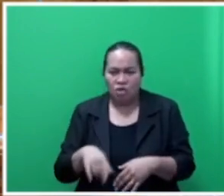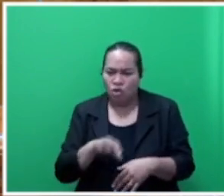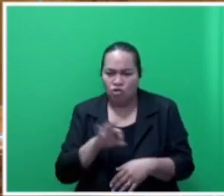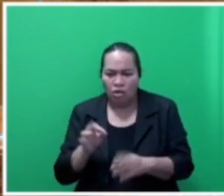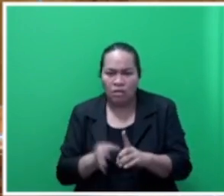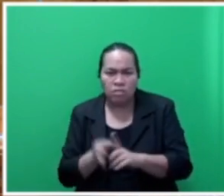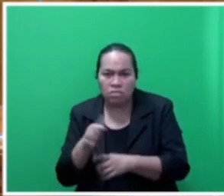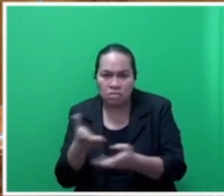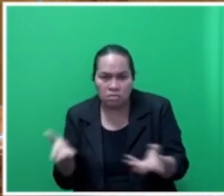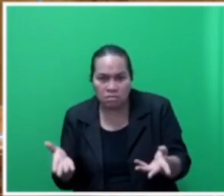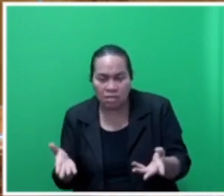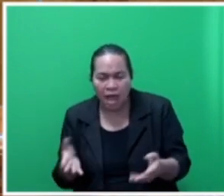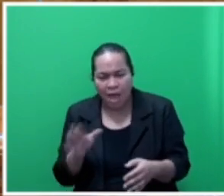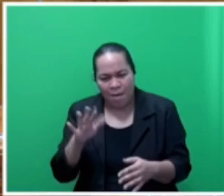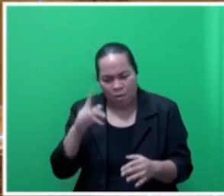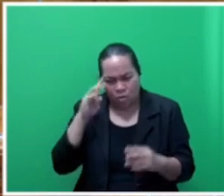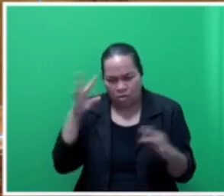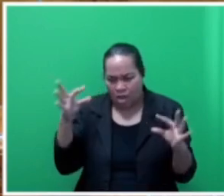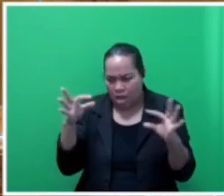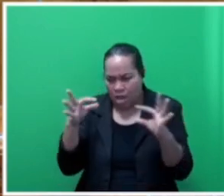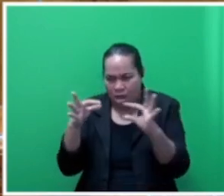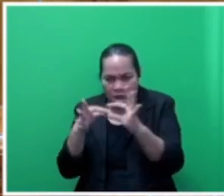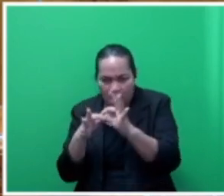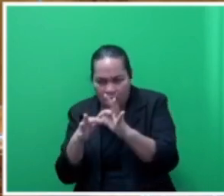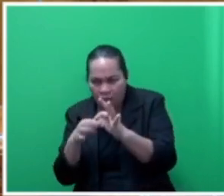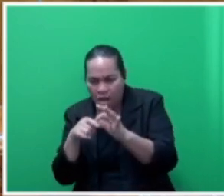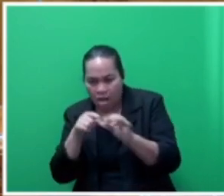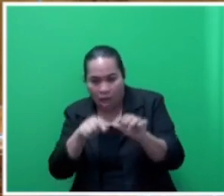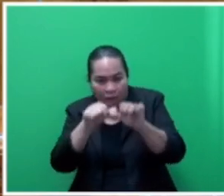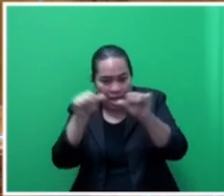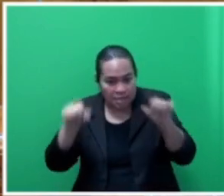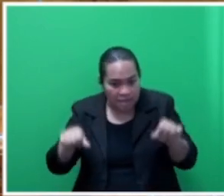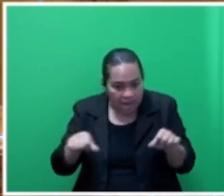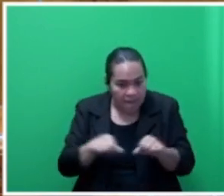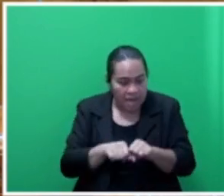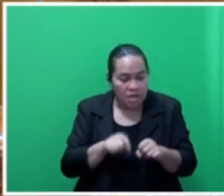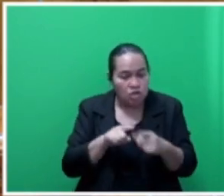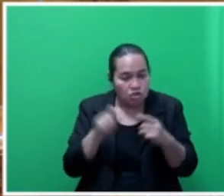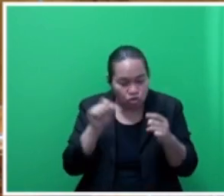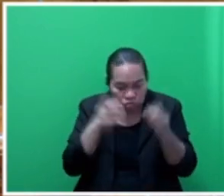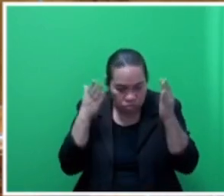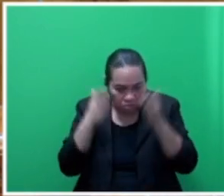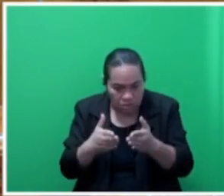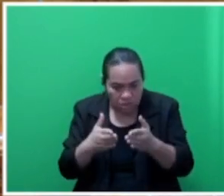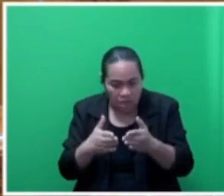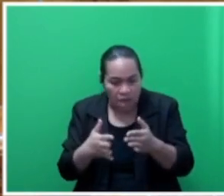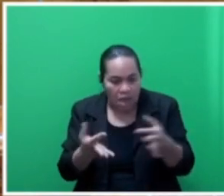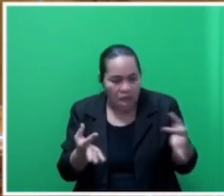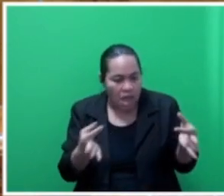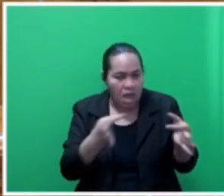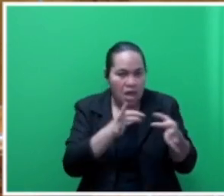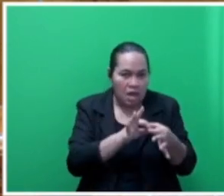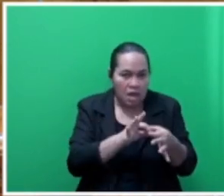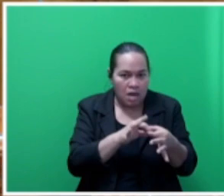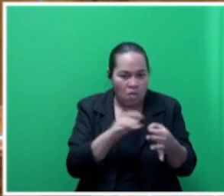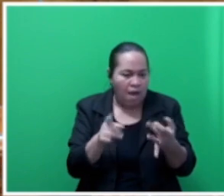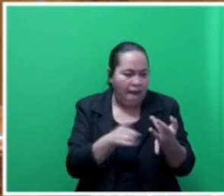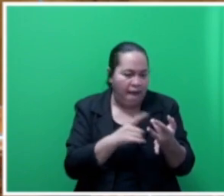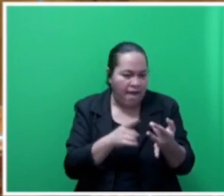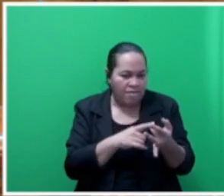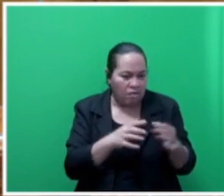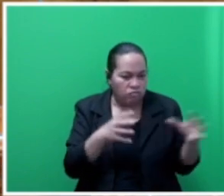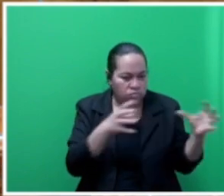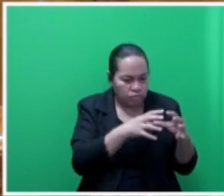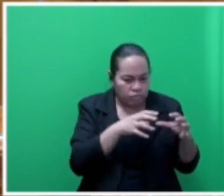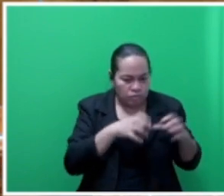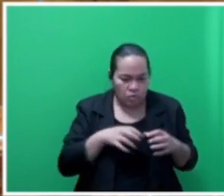Maybe we'll see the interlinks between the agricultural sector and other sectors of the